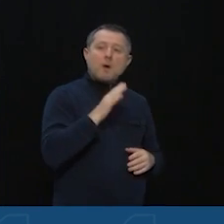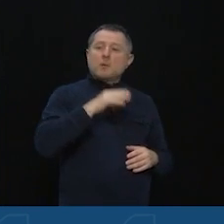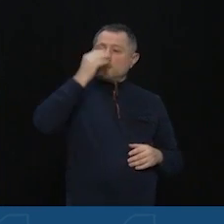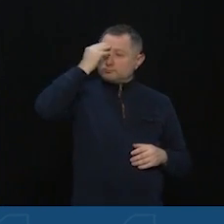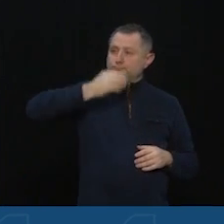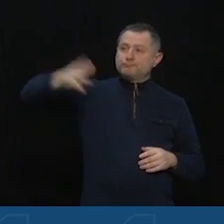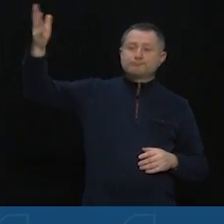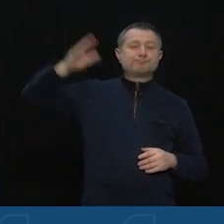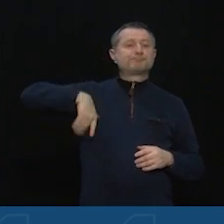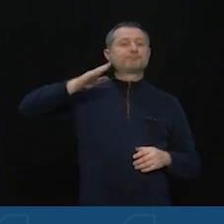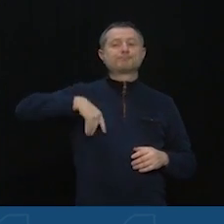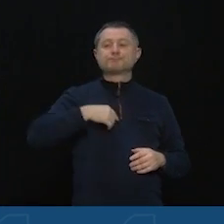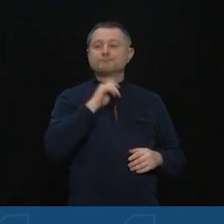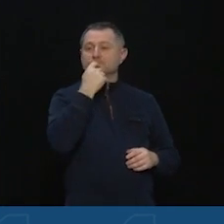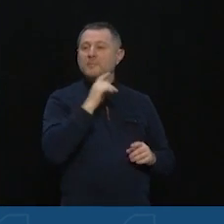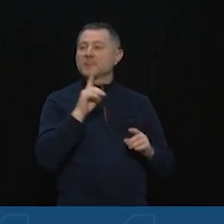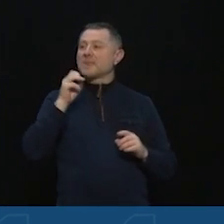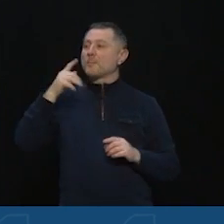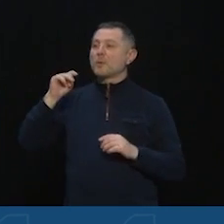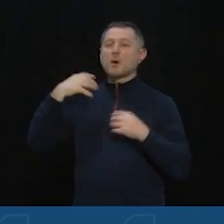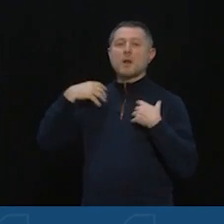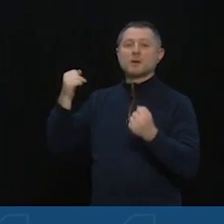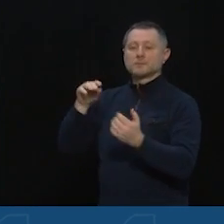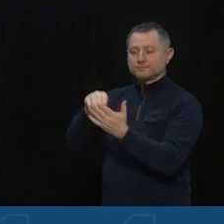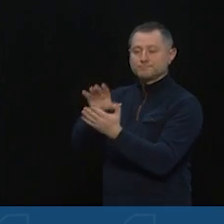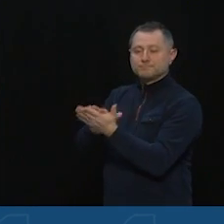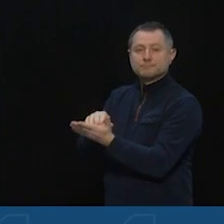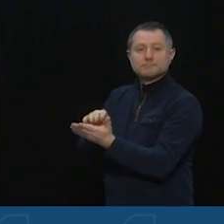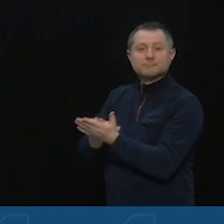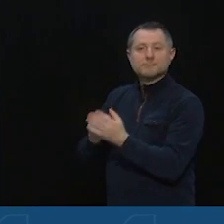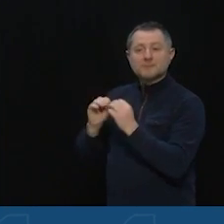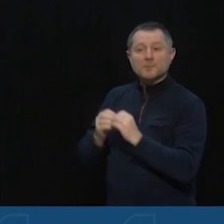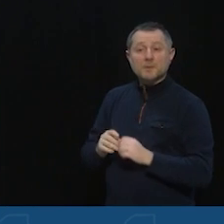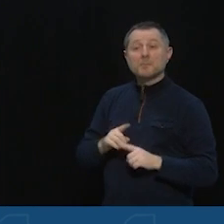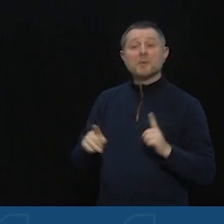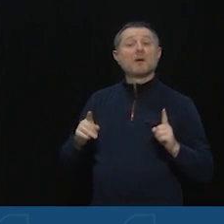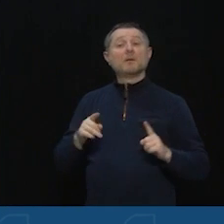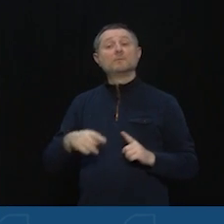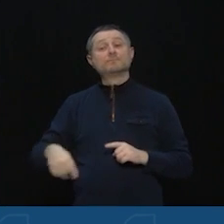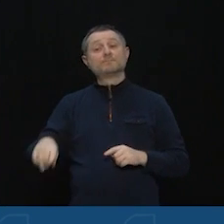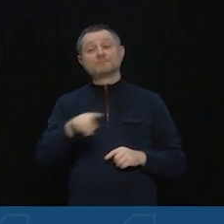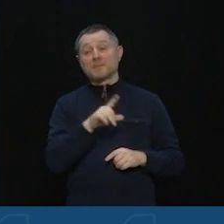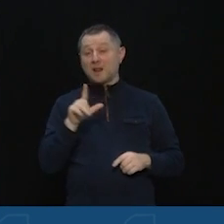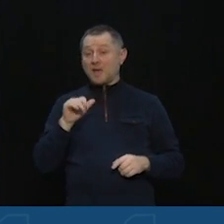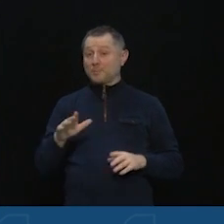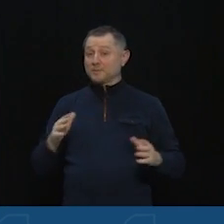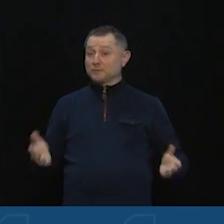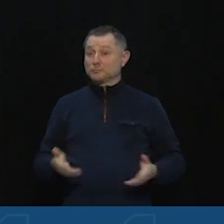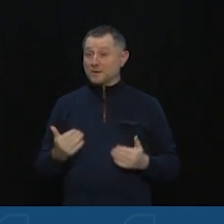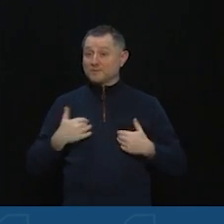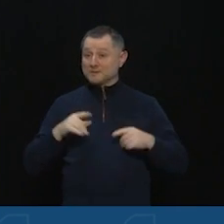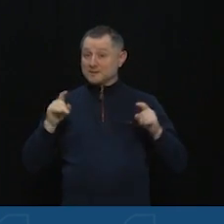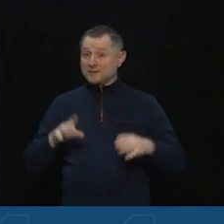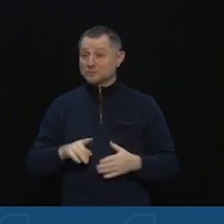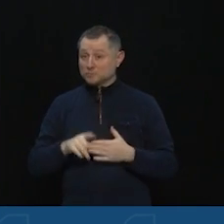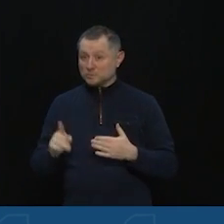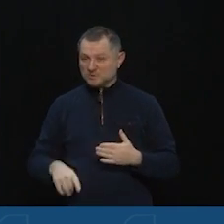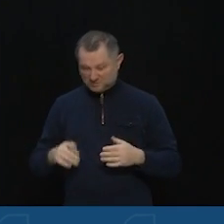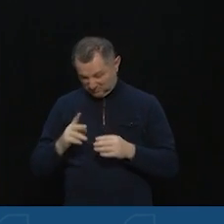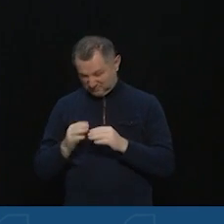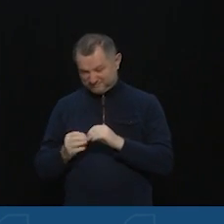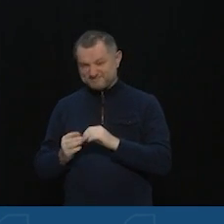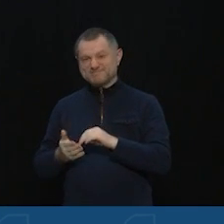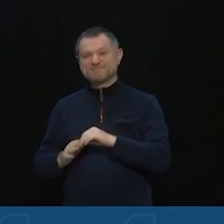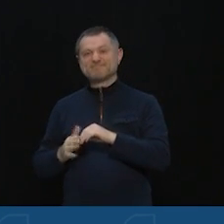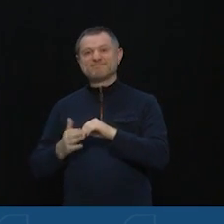But when the laboratory confirmed tests begin to go up, we pay attention to it. Although it may be